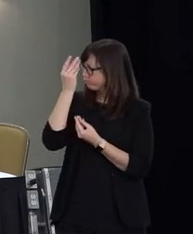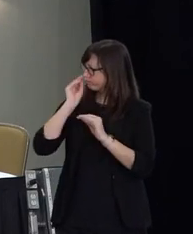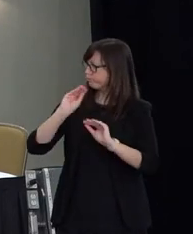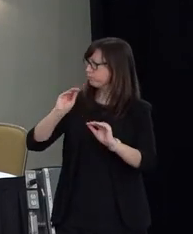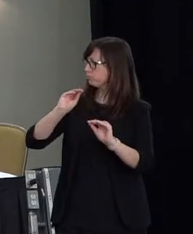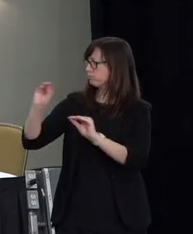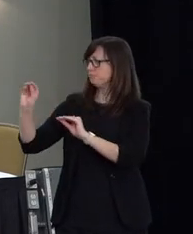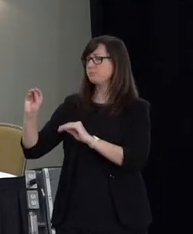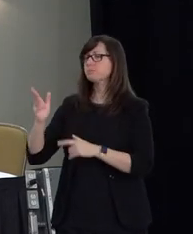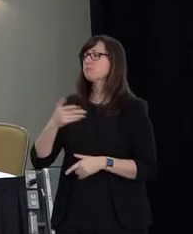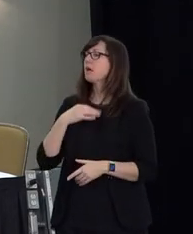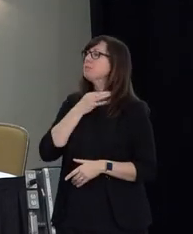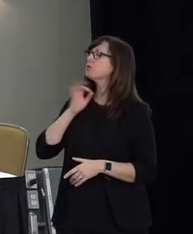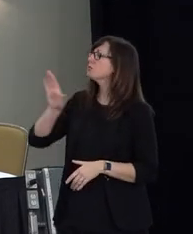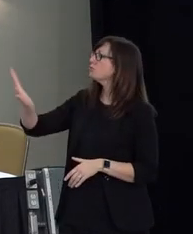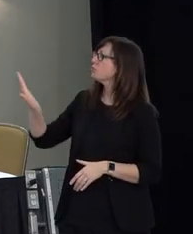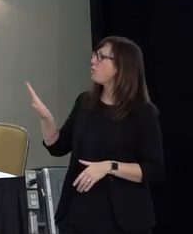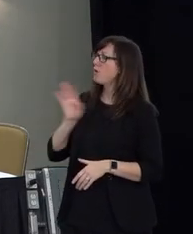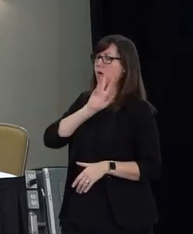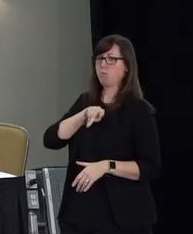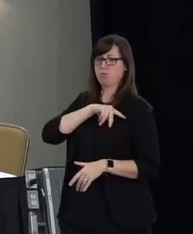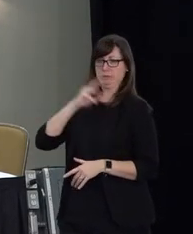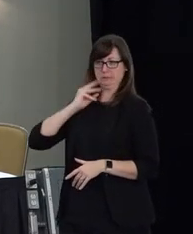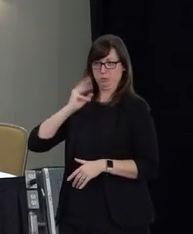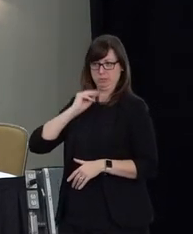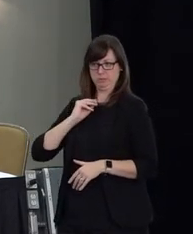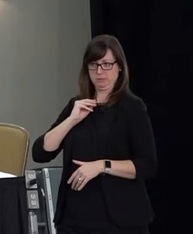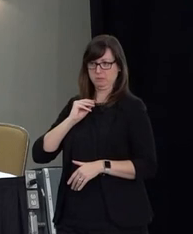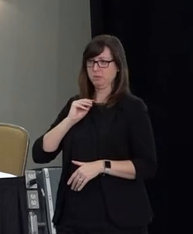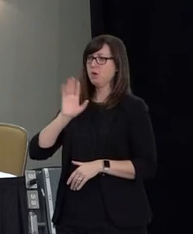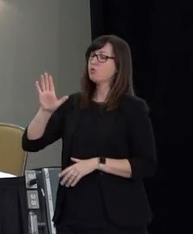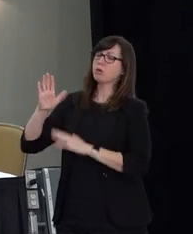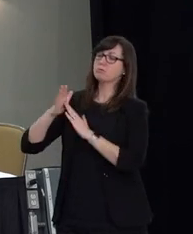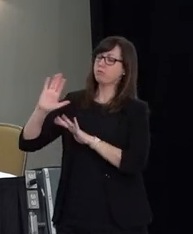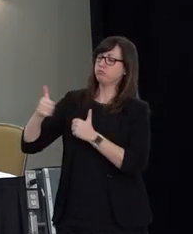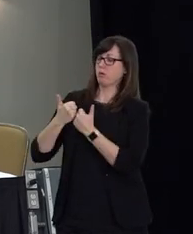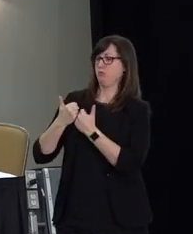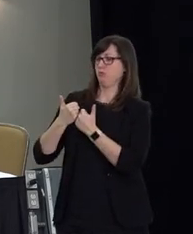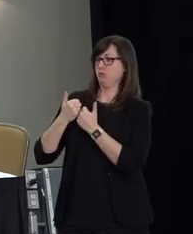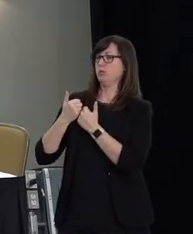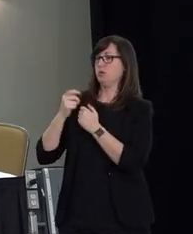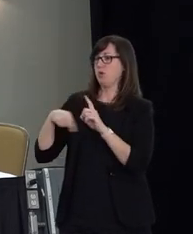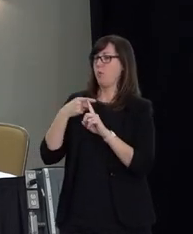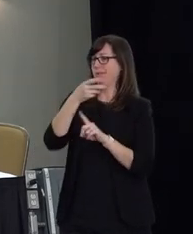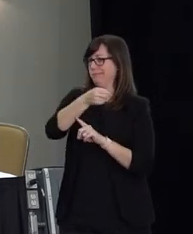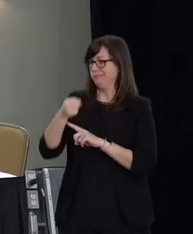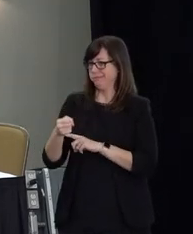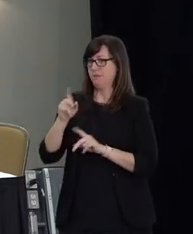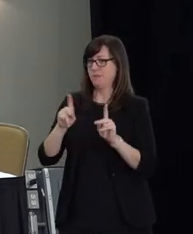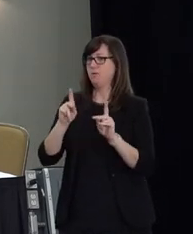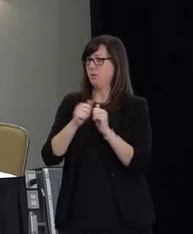I'm just asking for your personal experiences, what has been your biggest challenge in hiring members of the